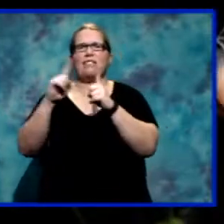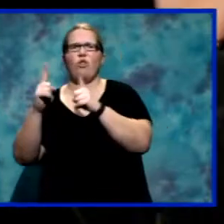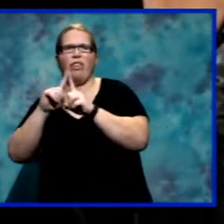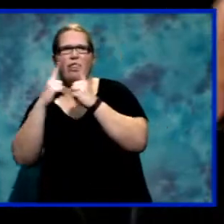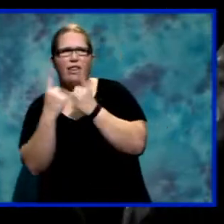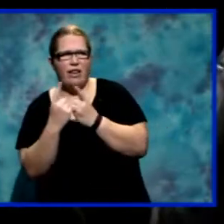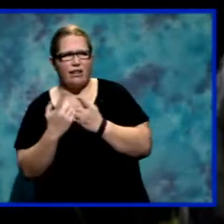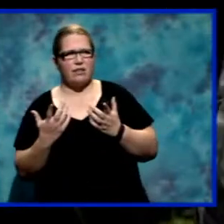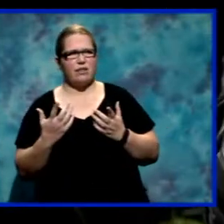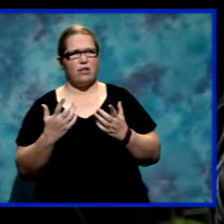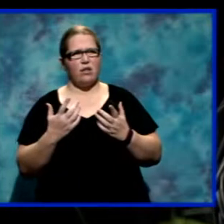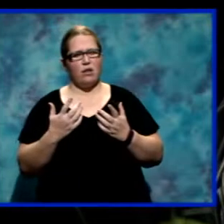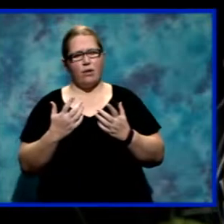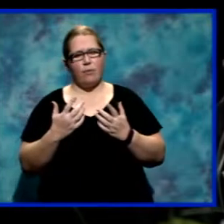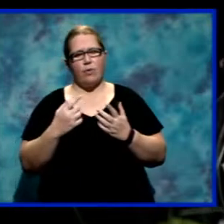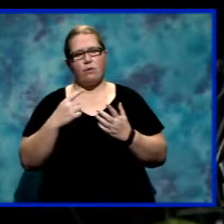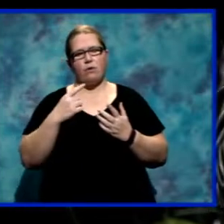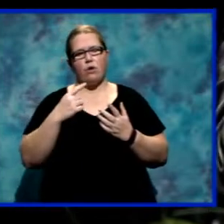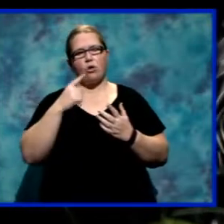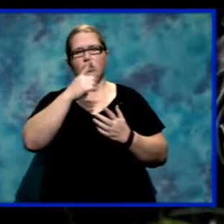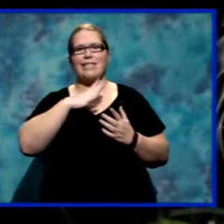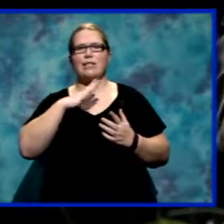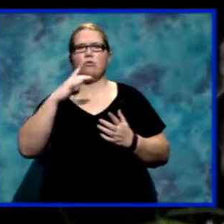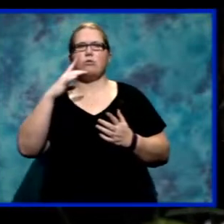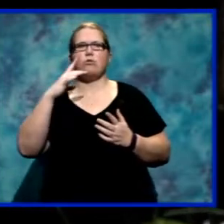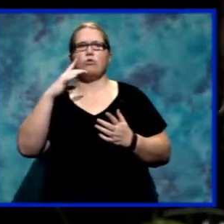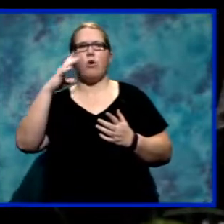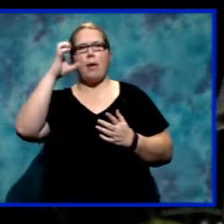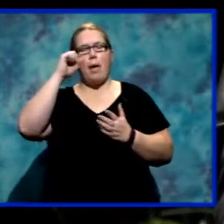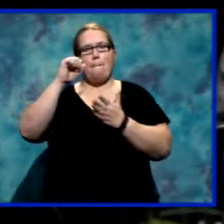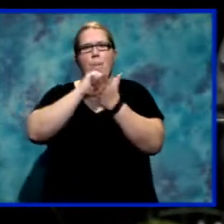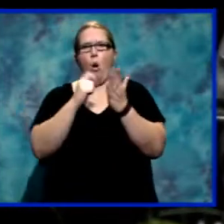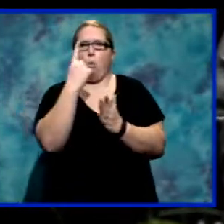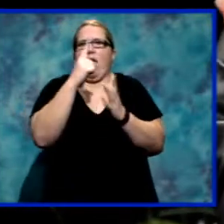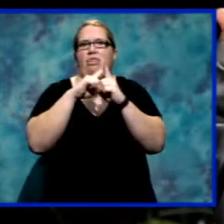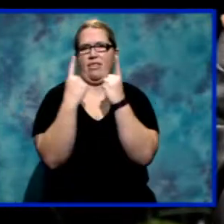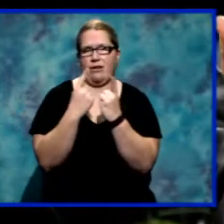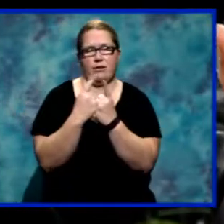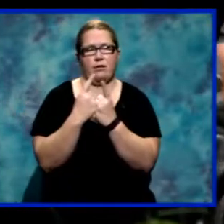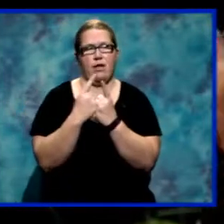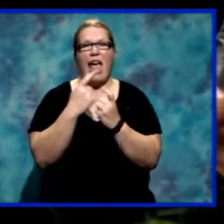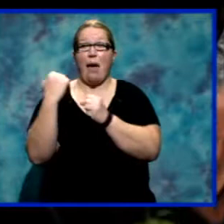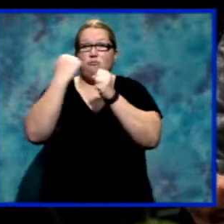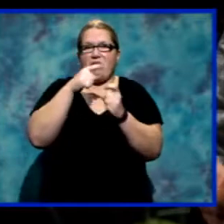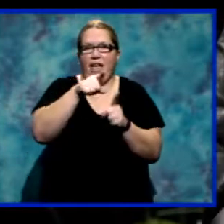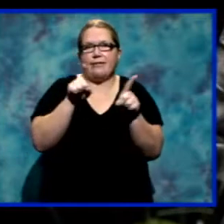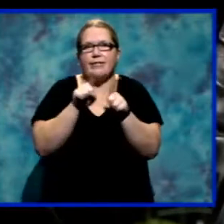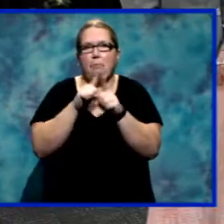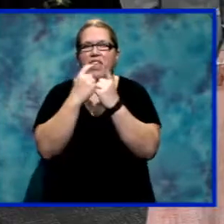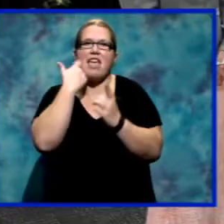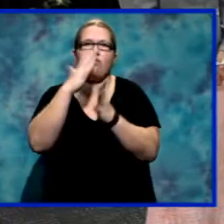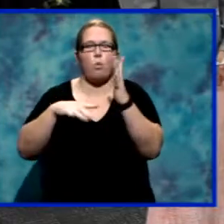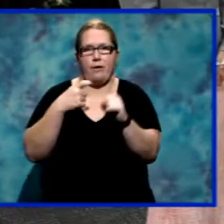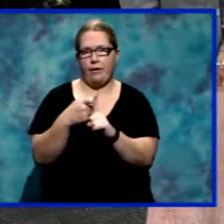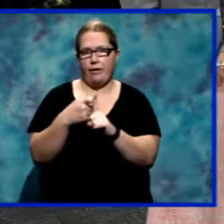Adra, you just need to remember to buy one thing. You can... And bring it every week. Yeah, bring it every week. You can